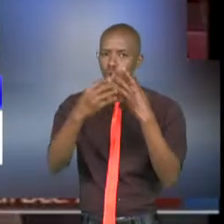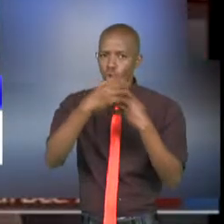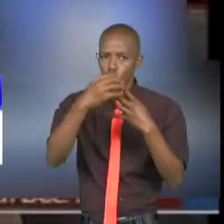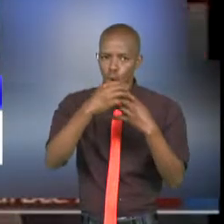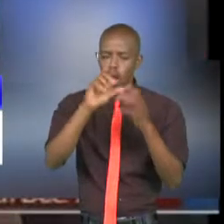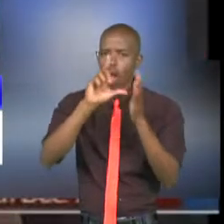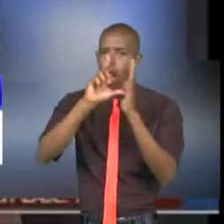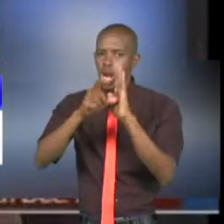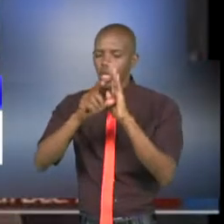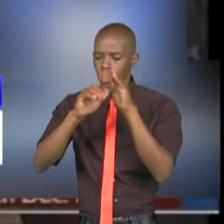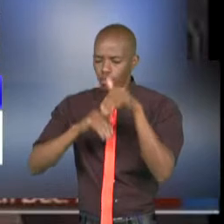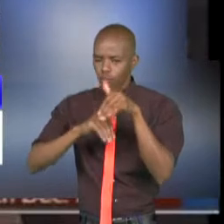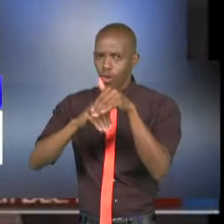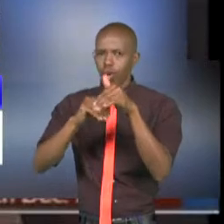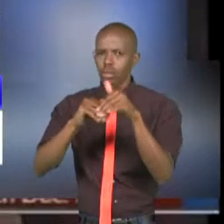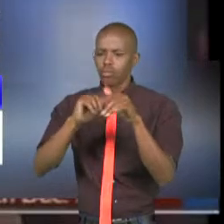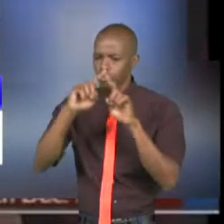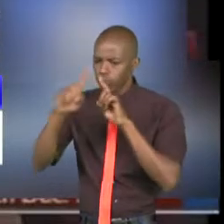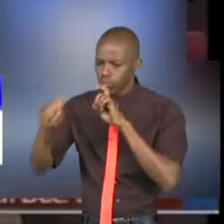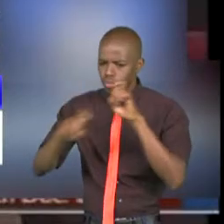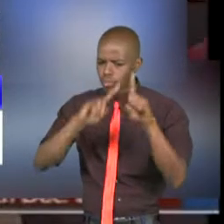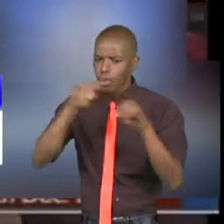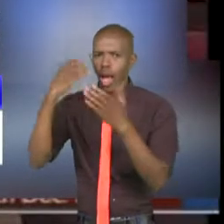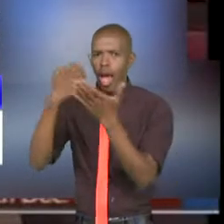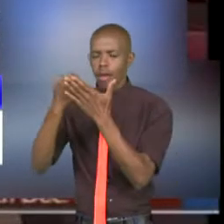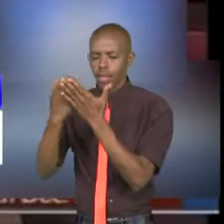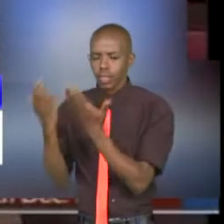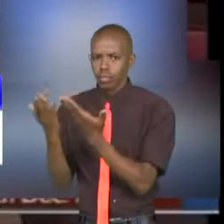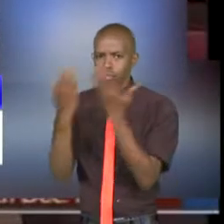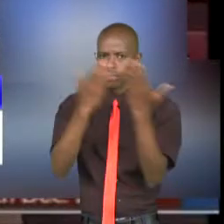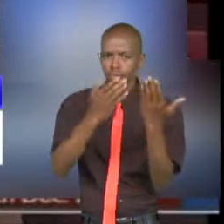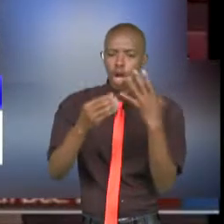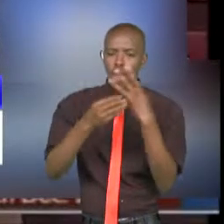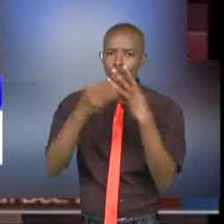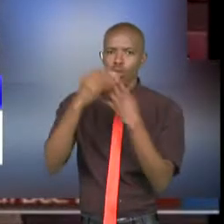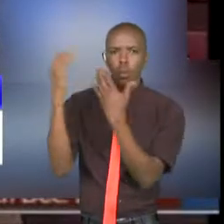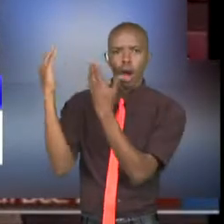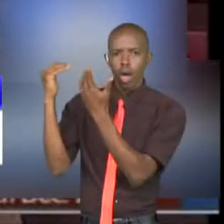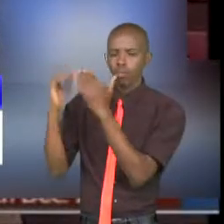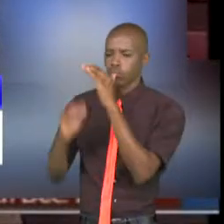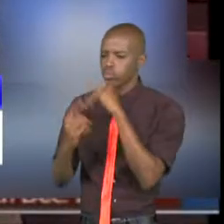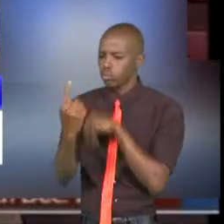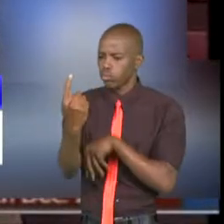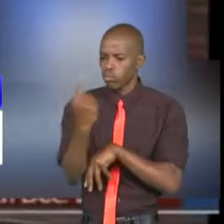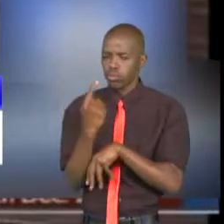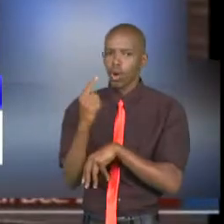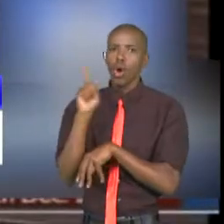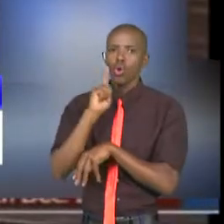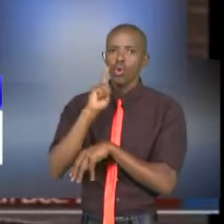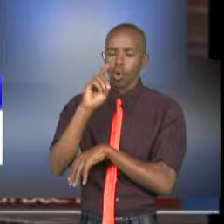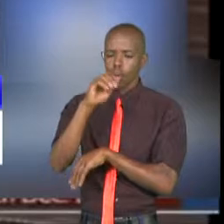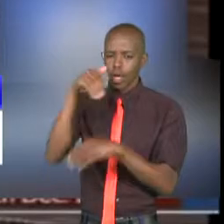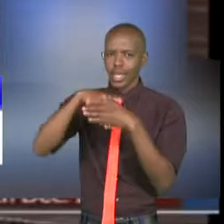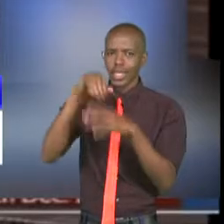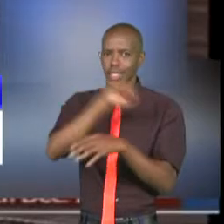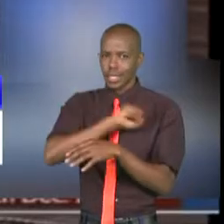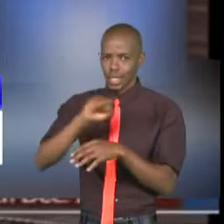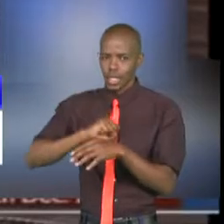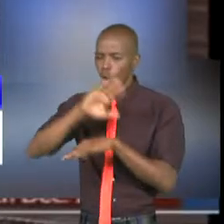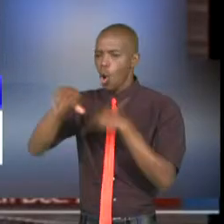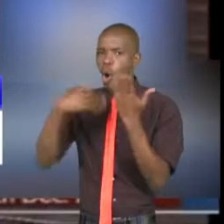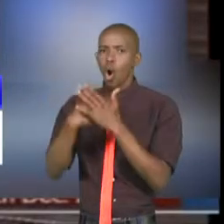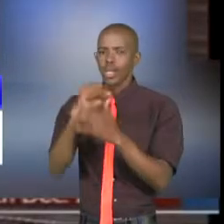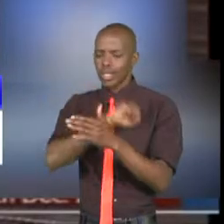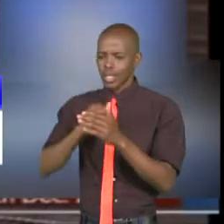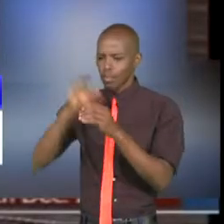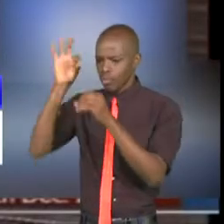later followed by cross-examination of the evidence presented. Sonko is expected to appear in person tomorrow in Senate, where the senators will be